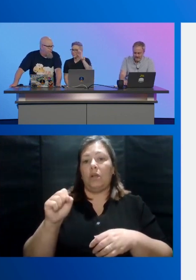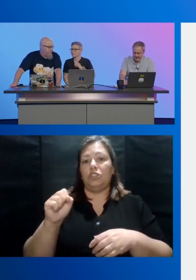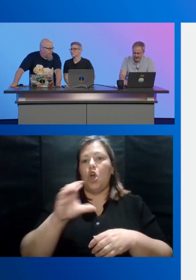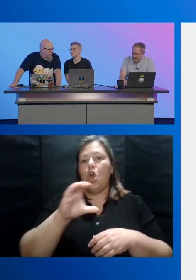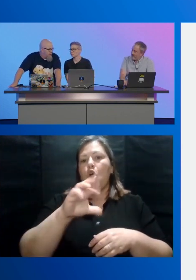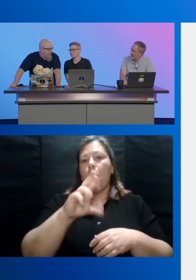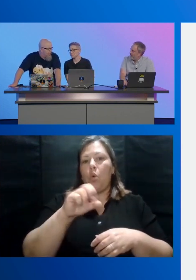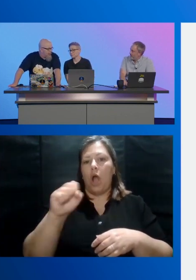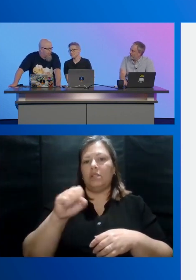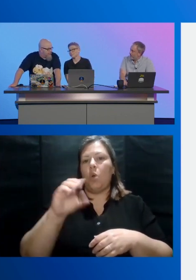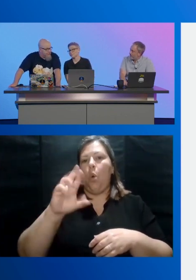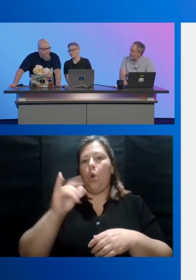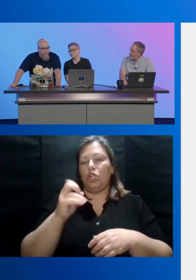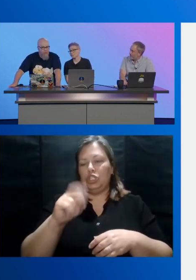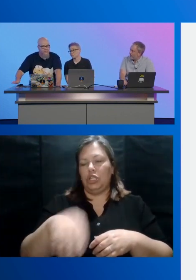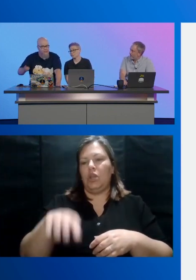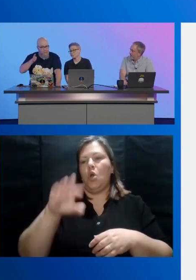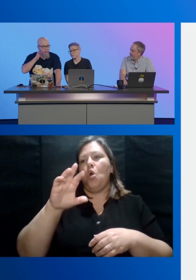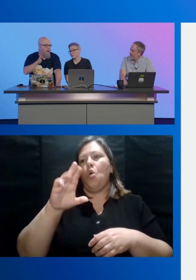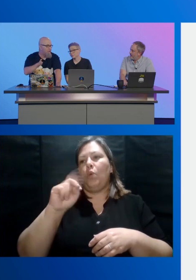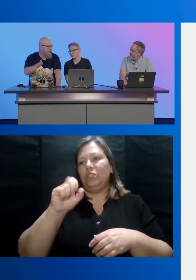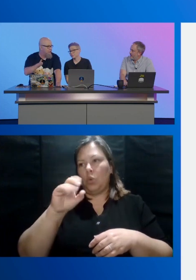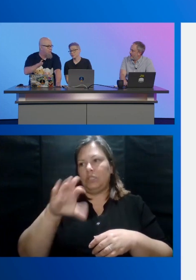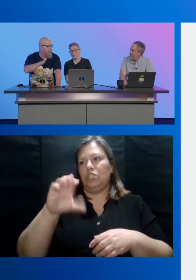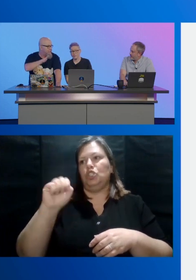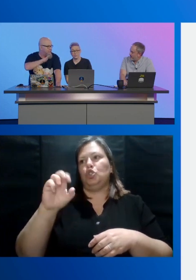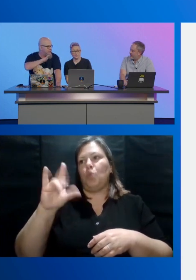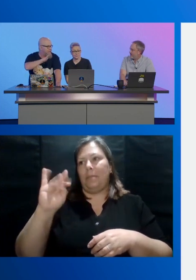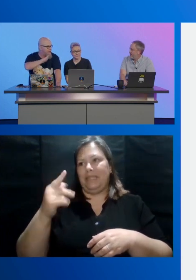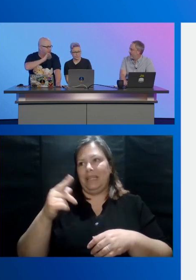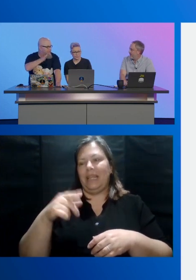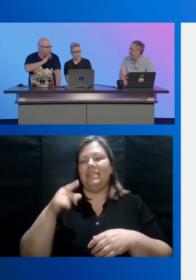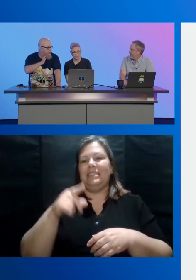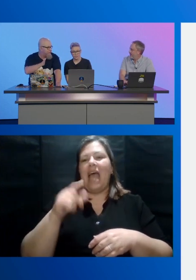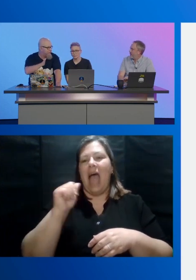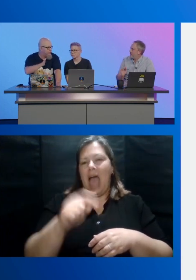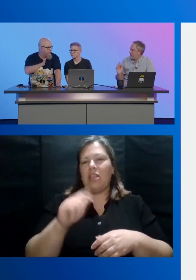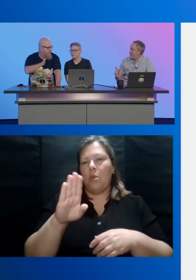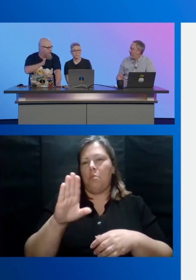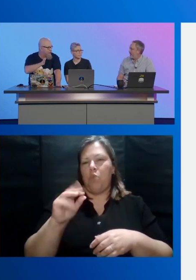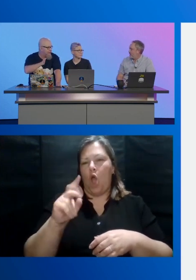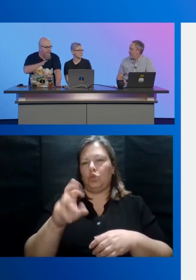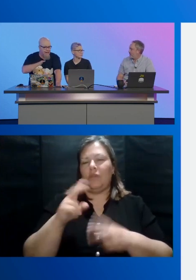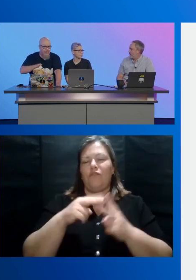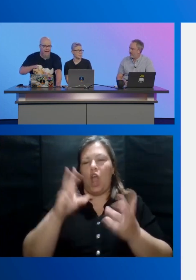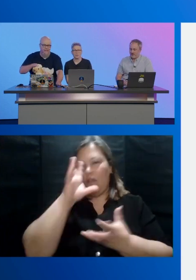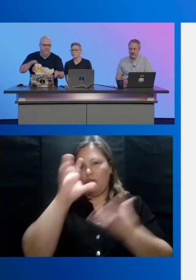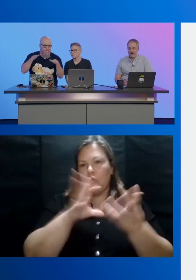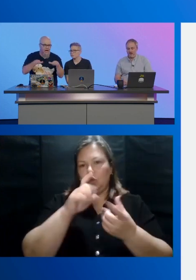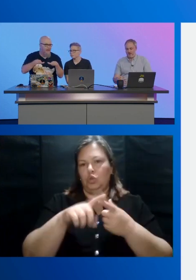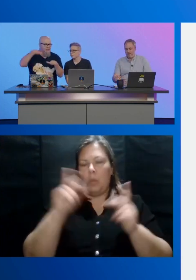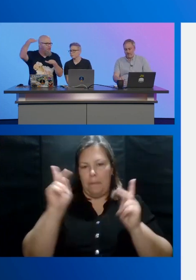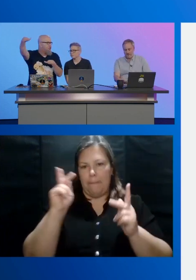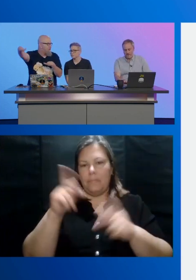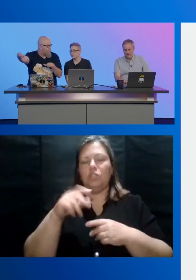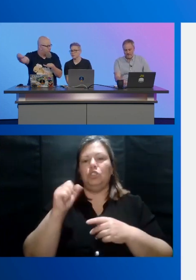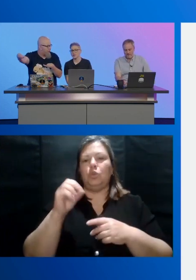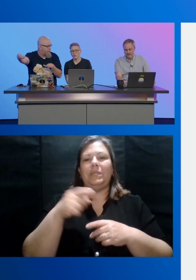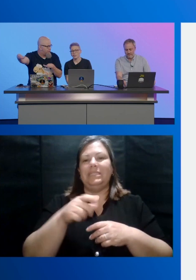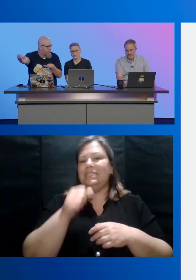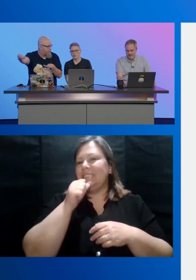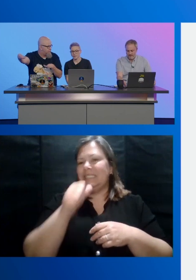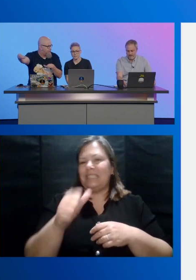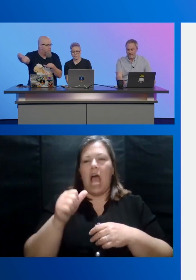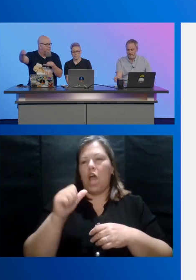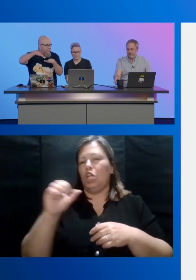resource scripting. It's enforced at the browser, which is Yes. very confusing to people. Lots of people get that bit Yeah, wrong, yeah. right? It's not a server